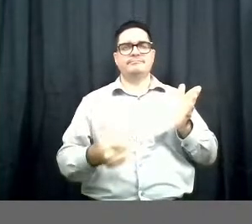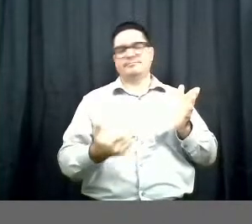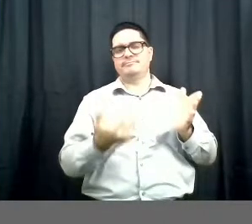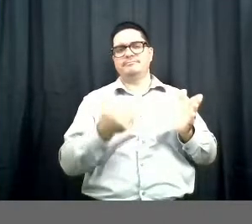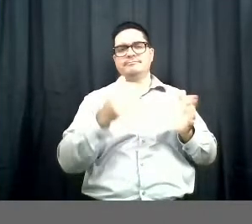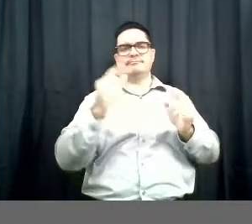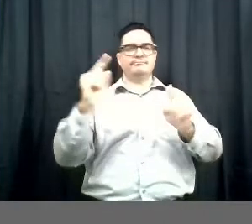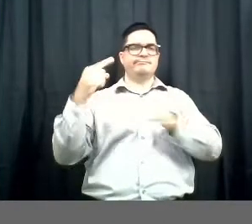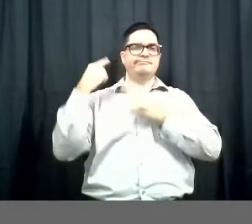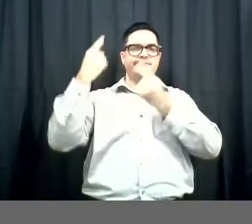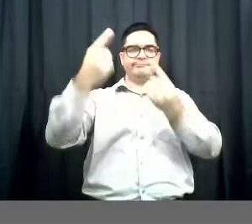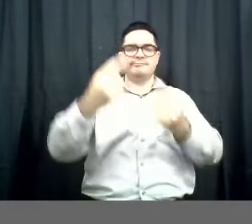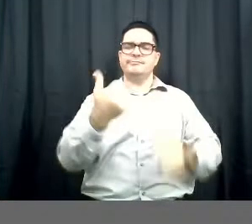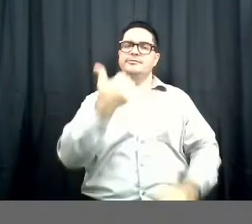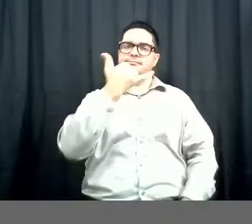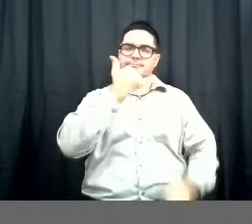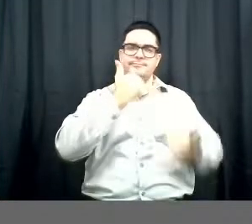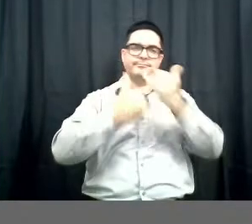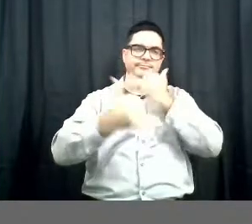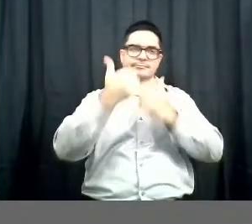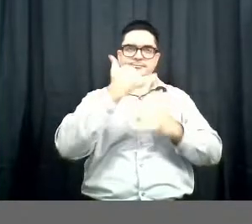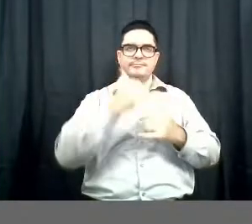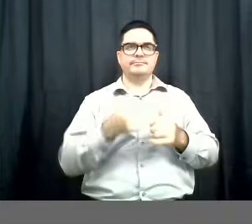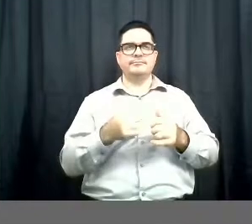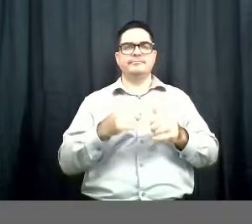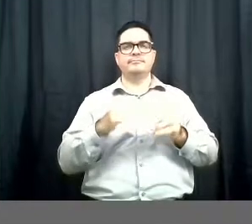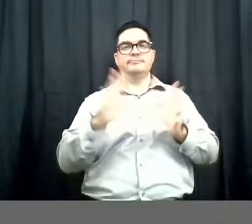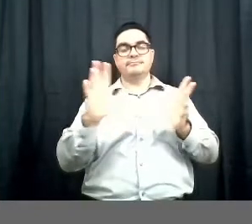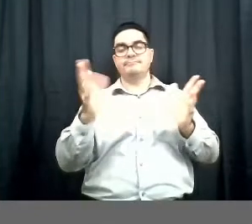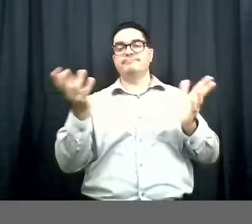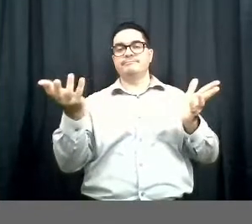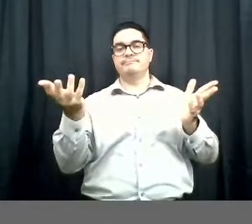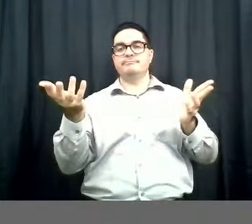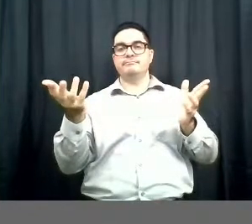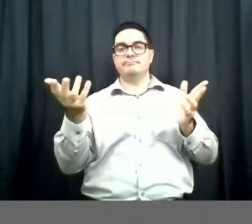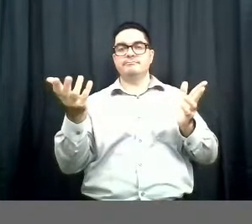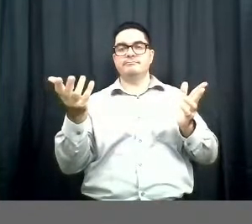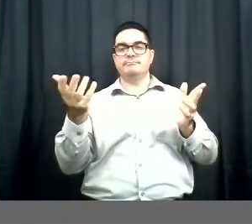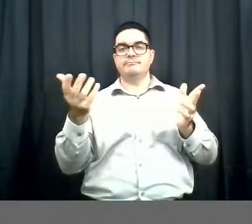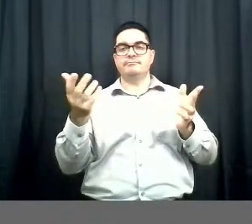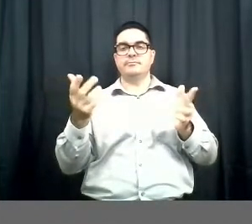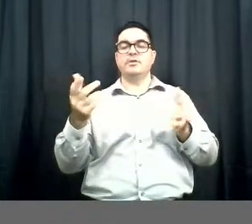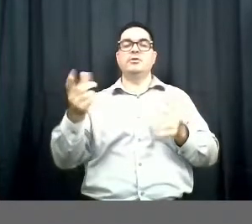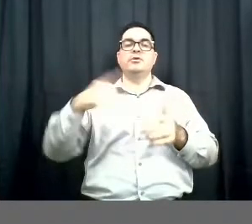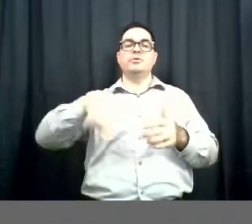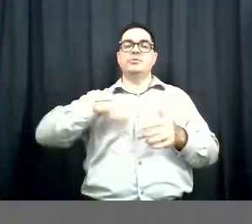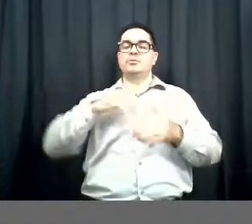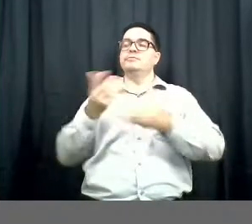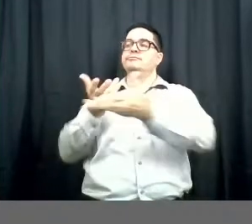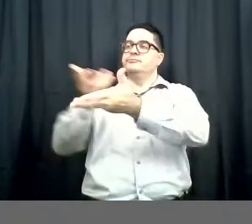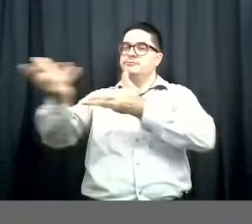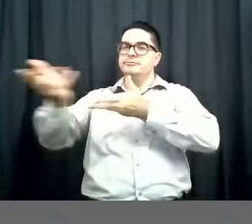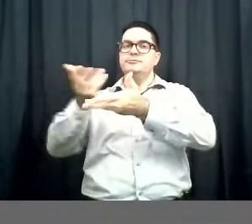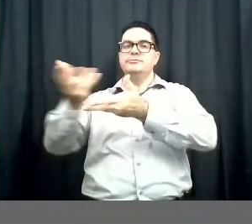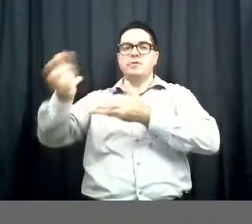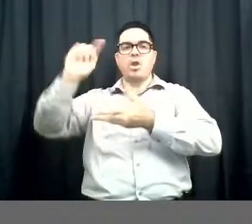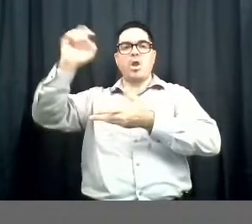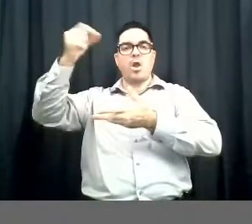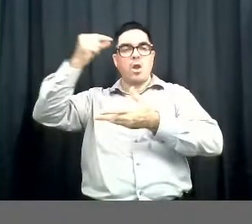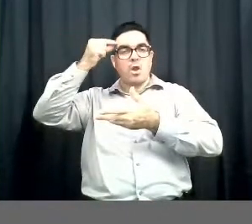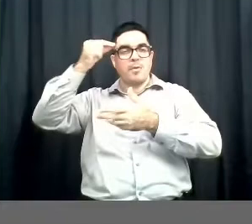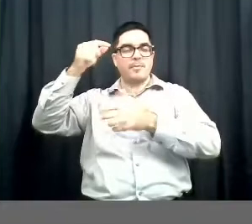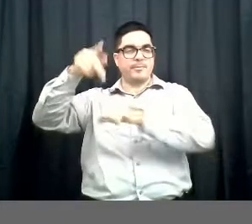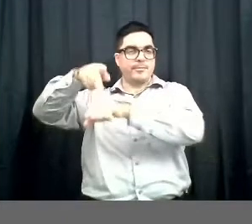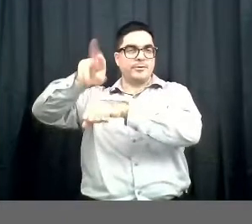long, I'm sure Mr. Moreno will agree, and it involved back and forth collaborative dialogue and discussion with the government of Puerto Rico. There has not been